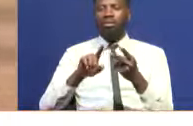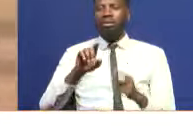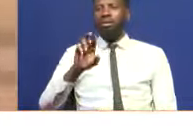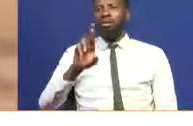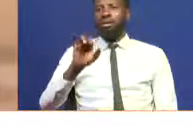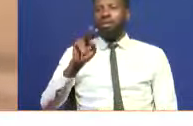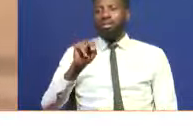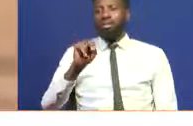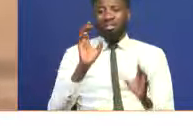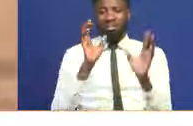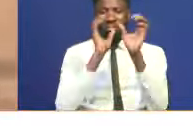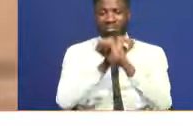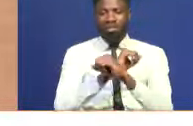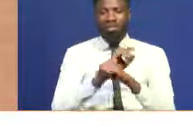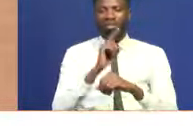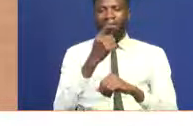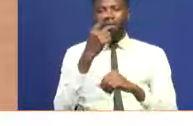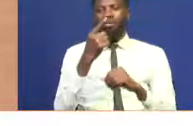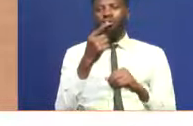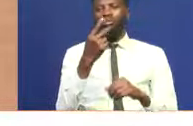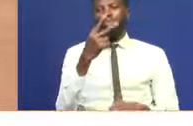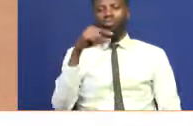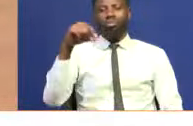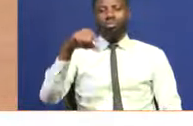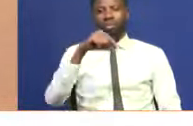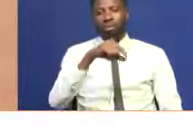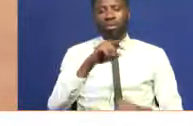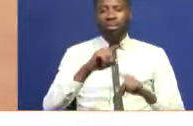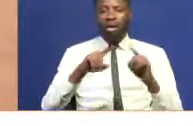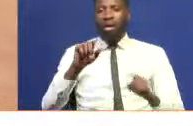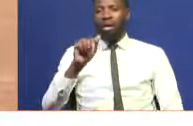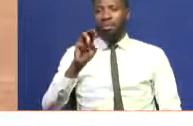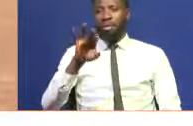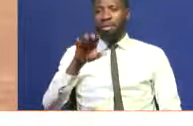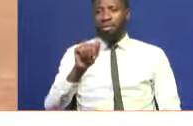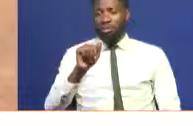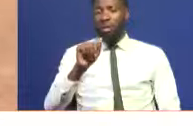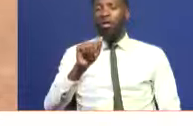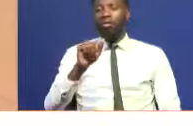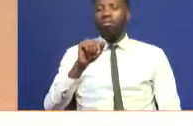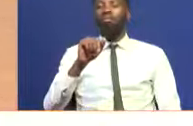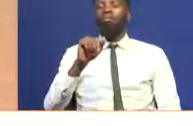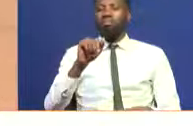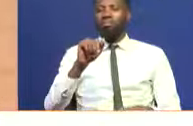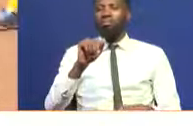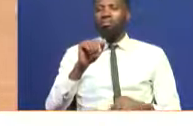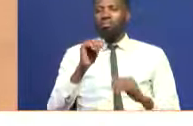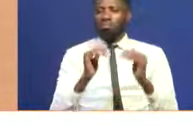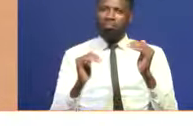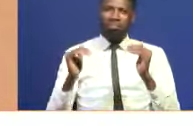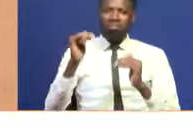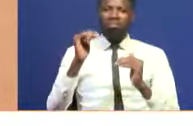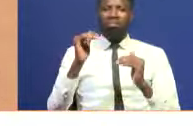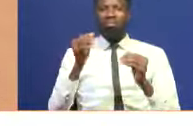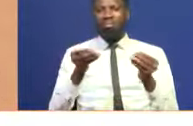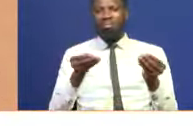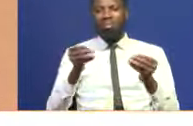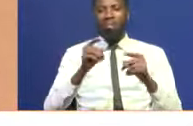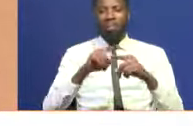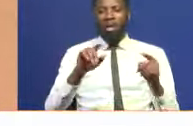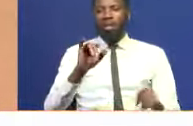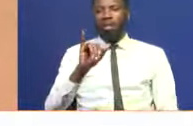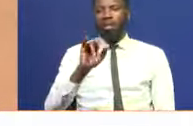the first 2 quarters ending goalless. On resumption, Amira appeared to have benefited from the halftime pep talk and nearly went ahead, but Yvonne